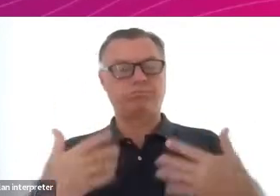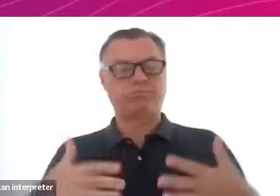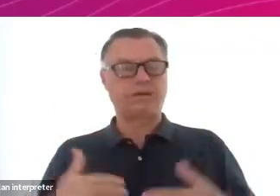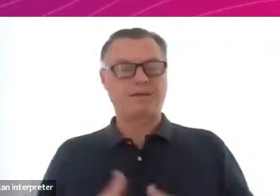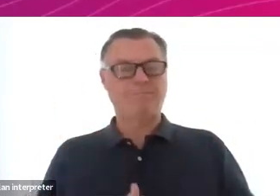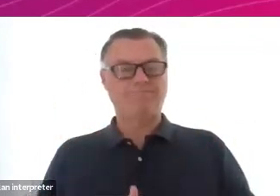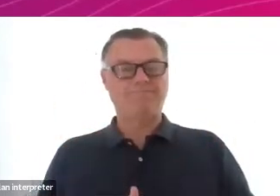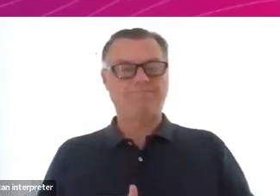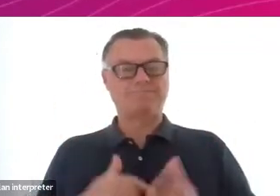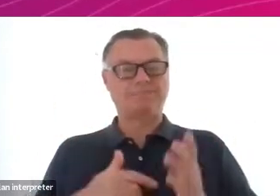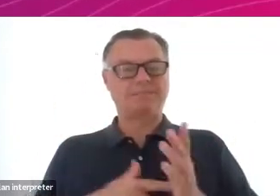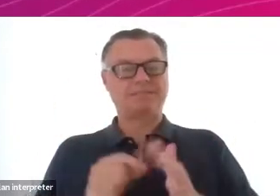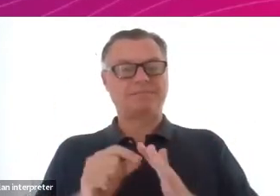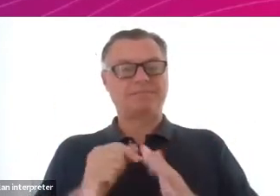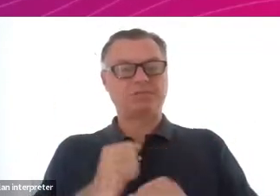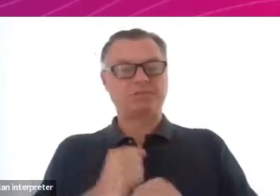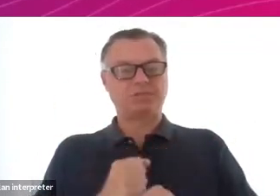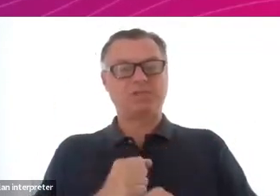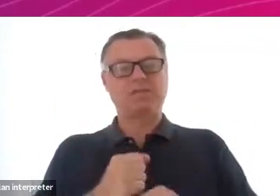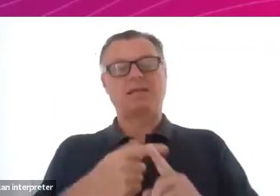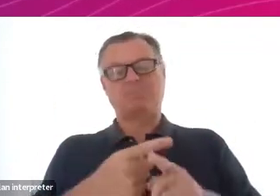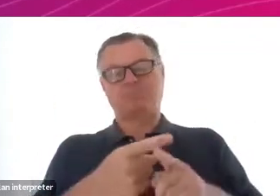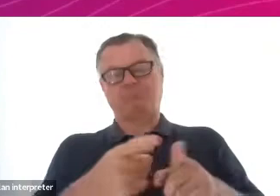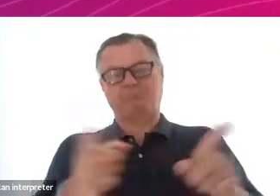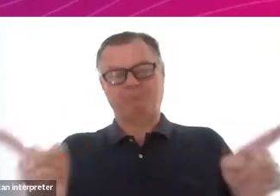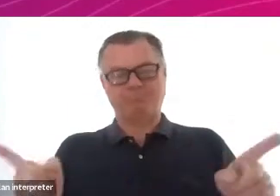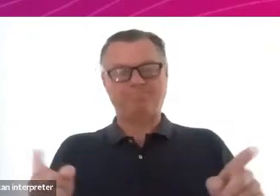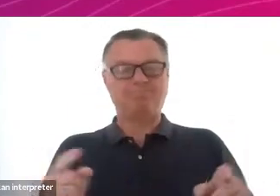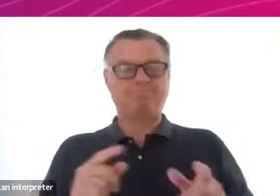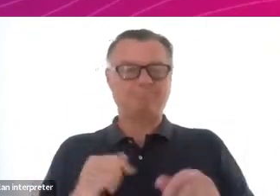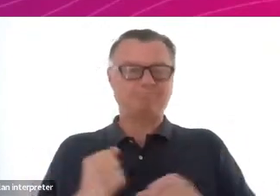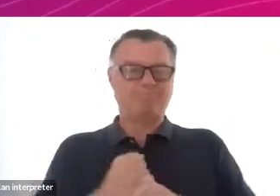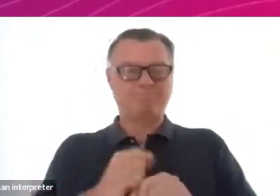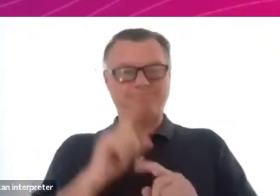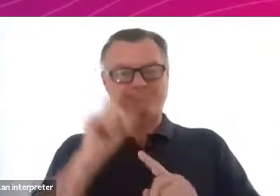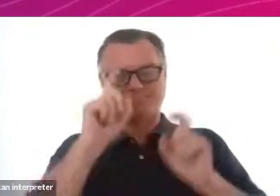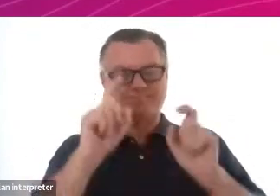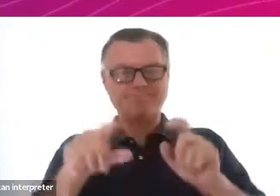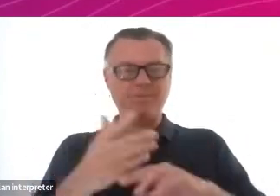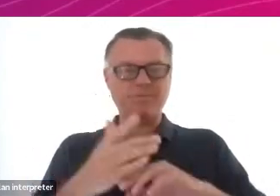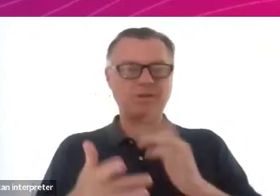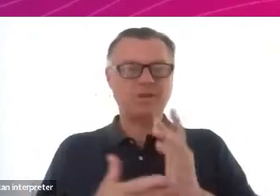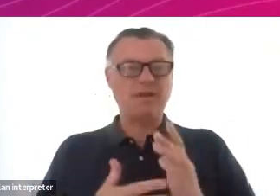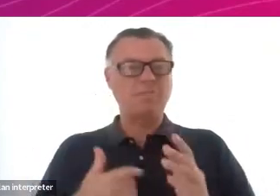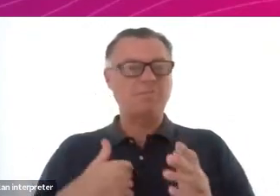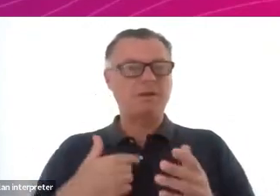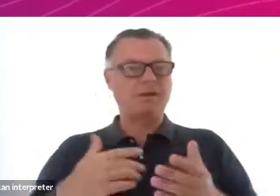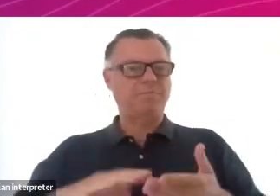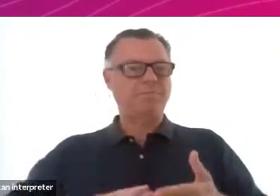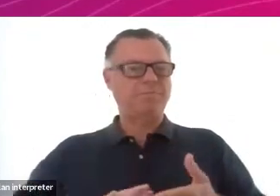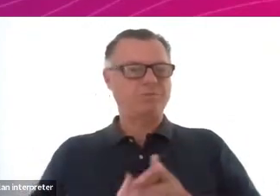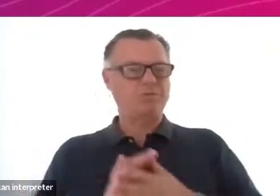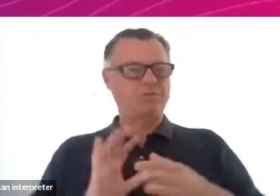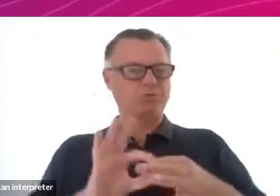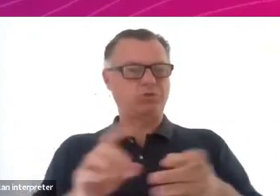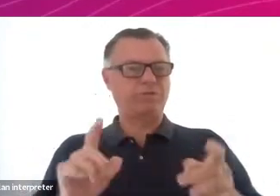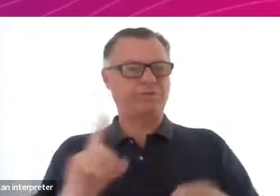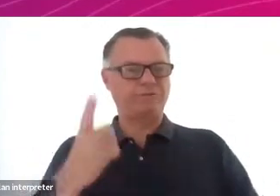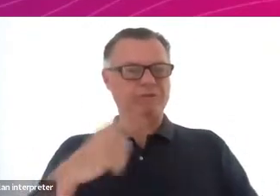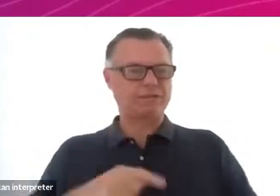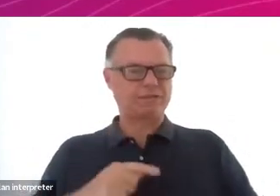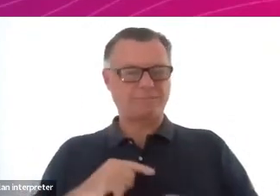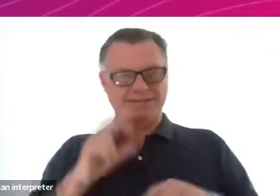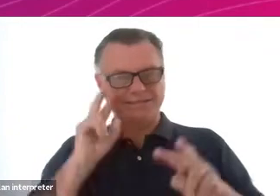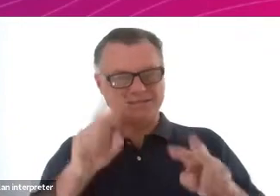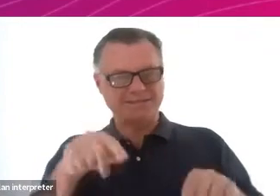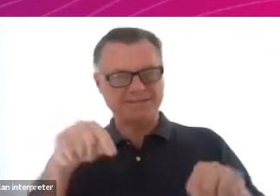this has been for all of the participants. It's an absolute pleasure to be here today. This is my first time that I've been here, and